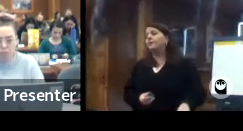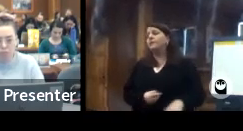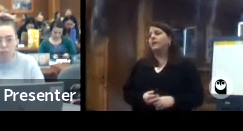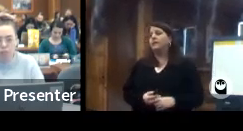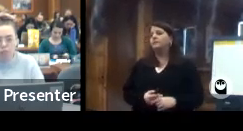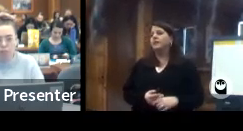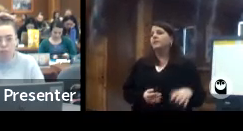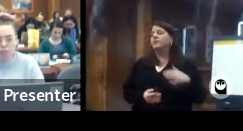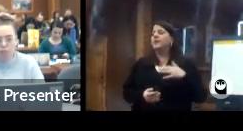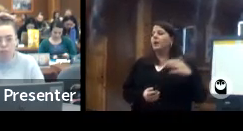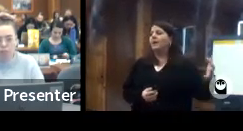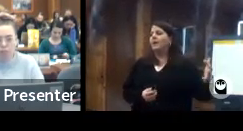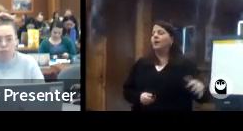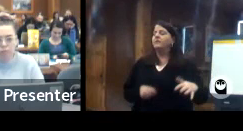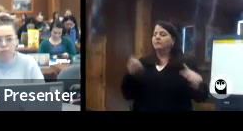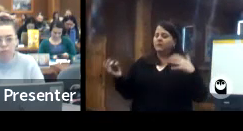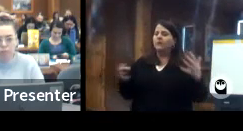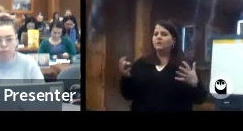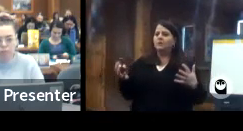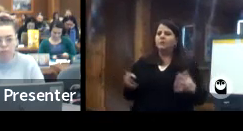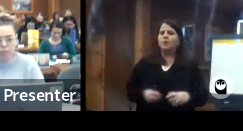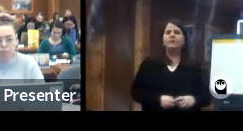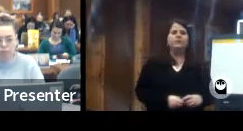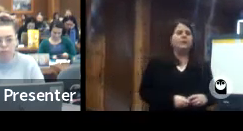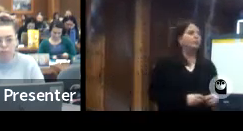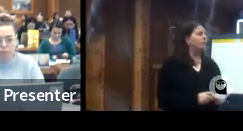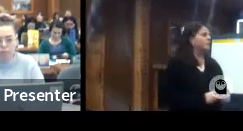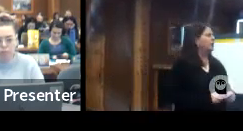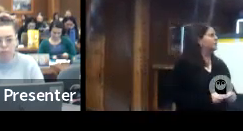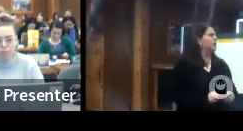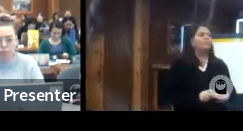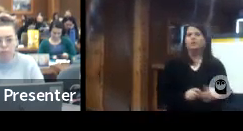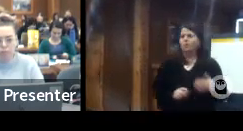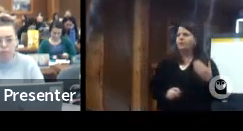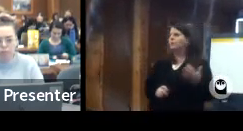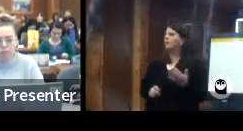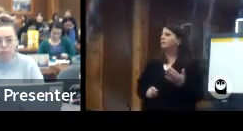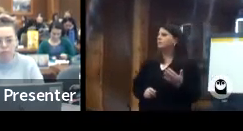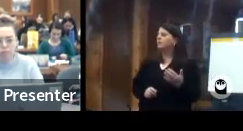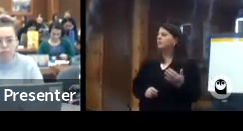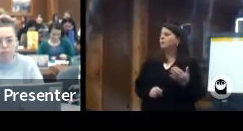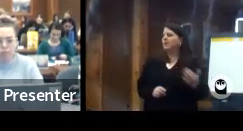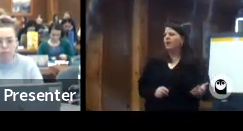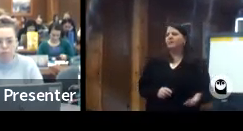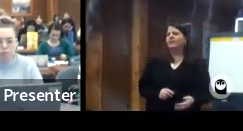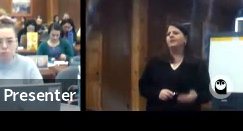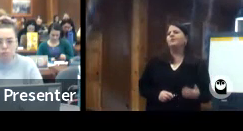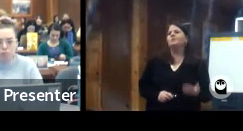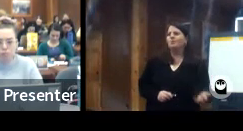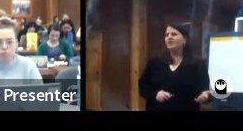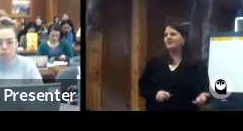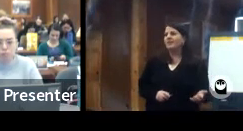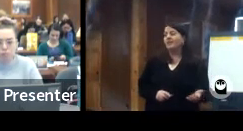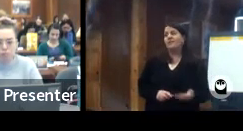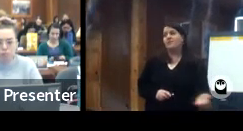after he fell off the cliff just how bad that was. And, you know, it was a learning moment and we all talked. But know what you know. You know, be confident.